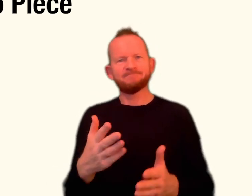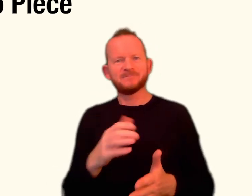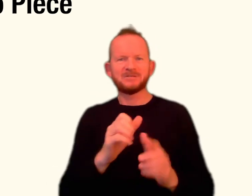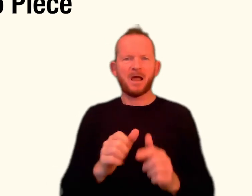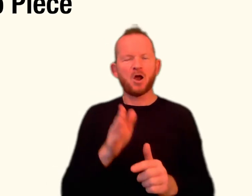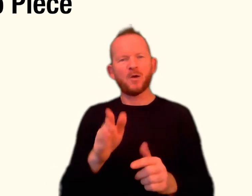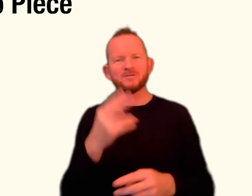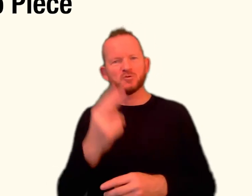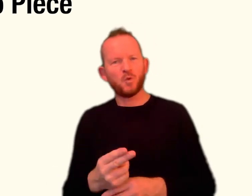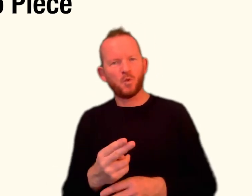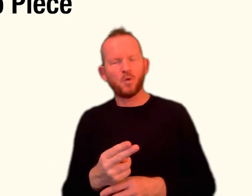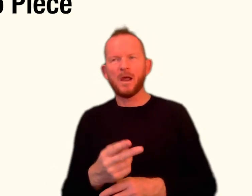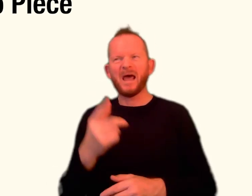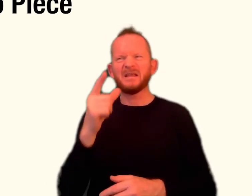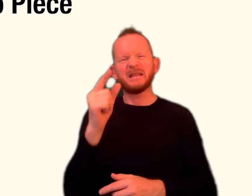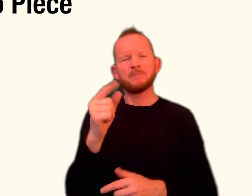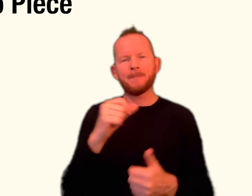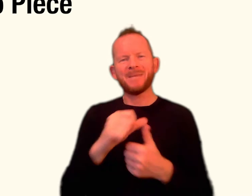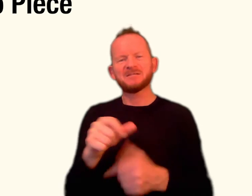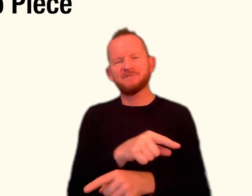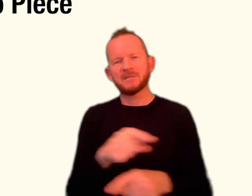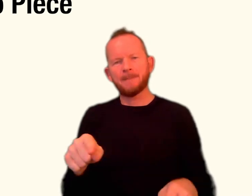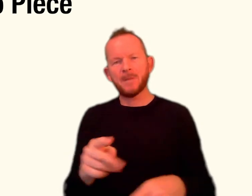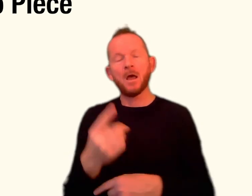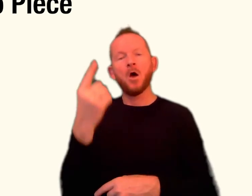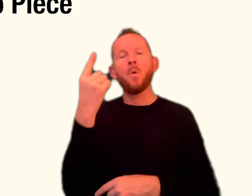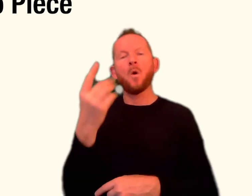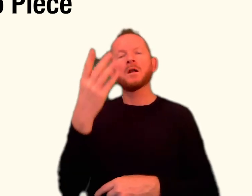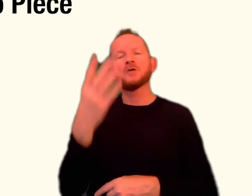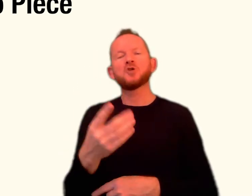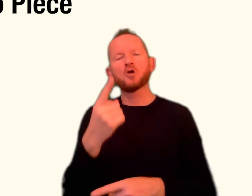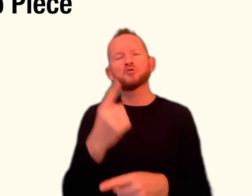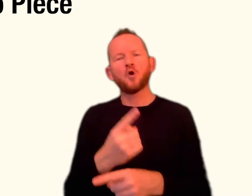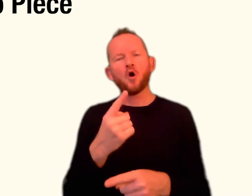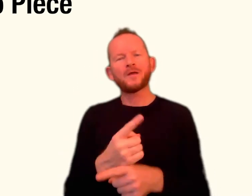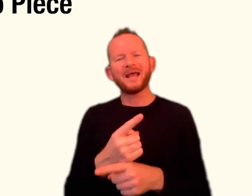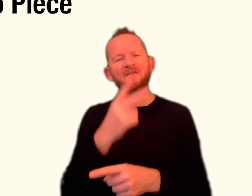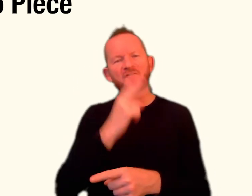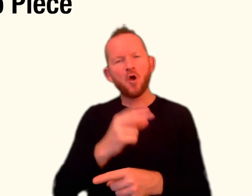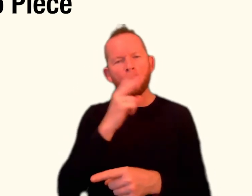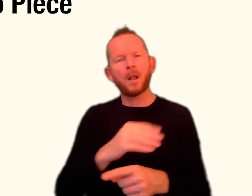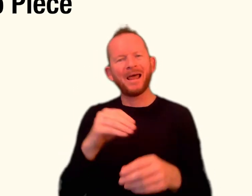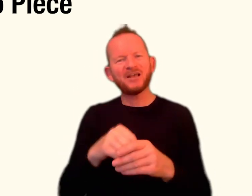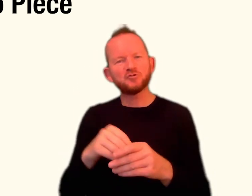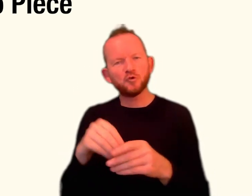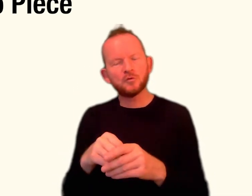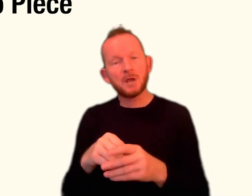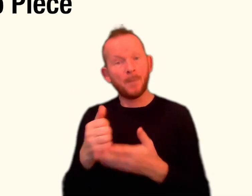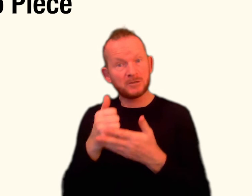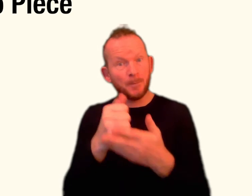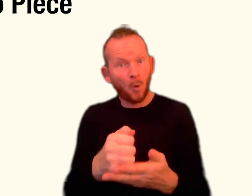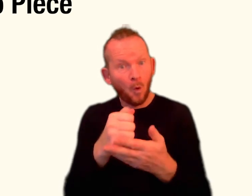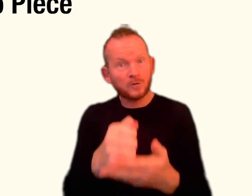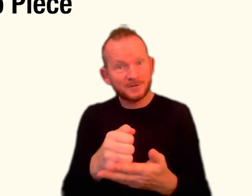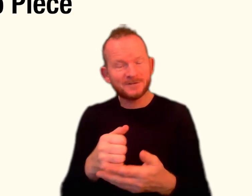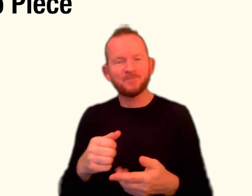to school, and I think it's a little bit better. Like one of them's got talking issues, verbal issues, and he's getting support,